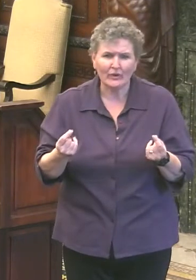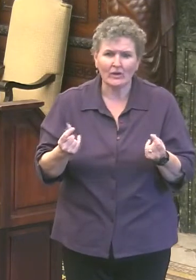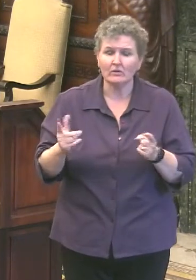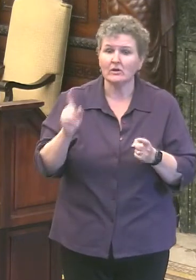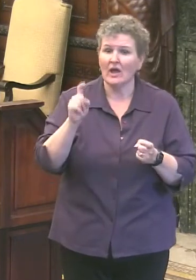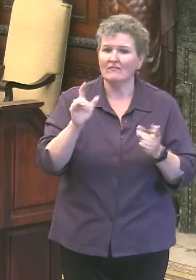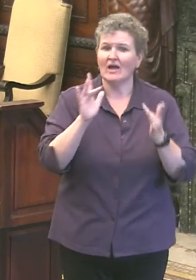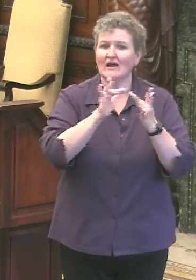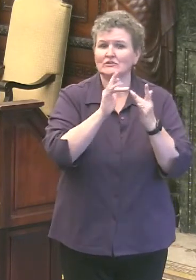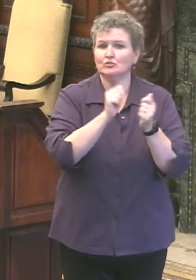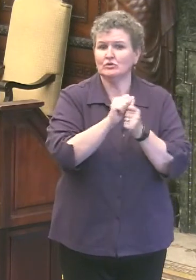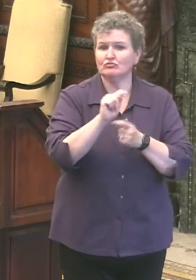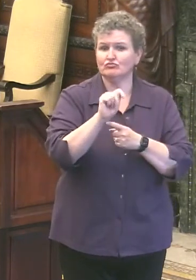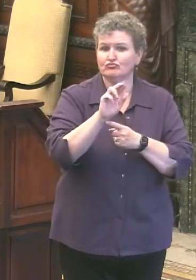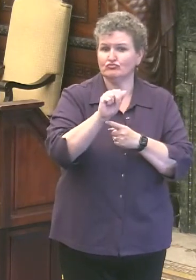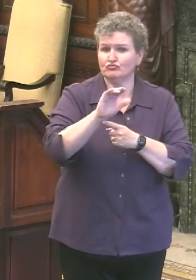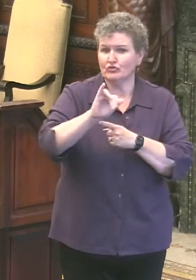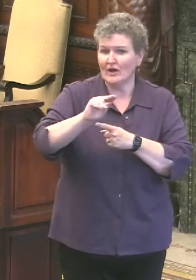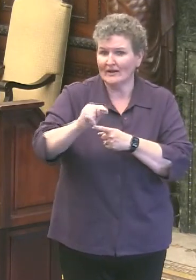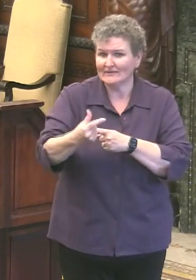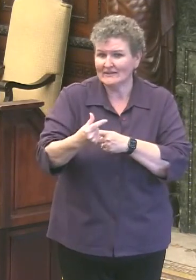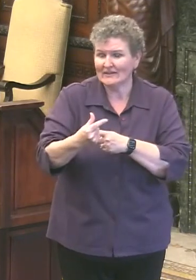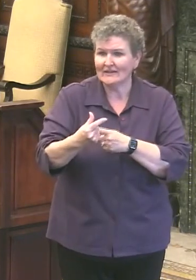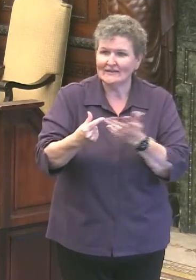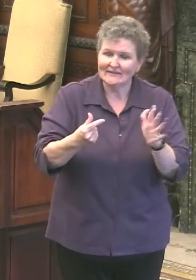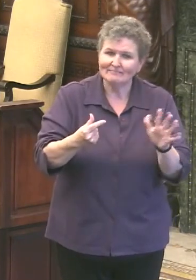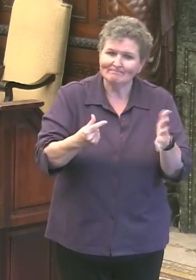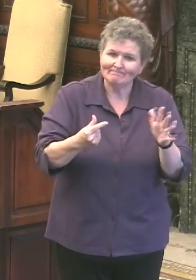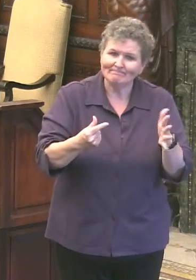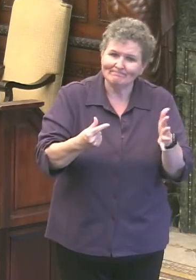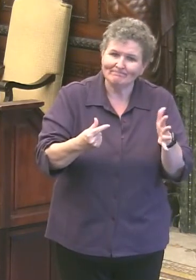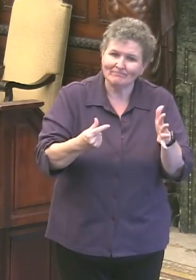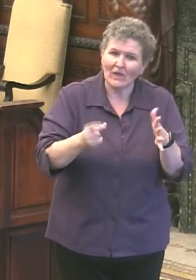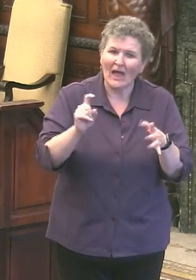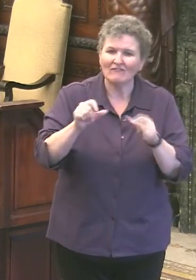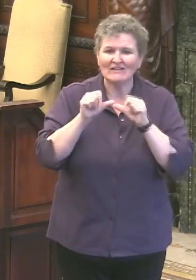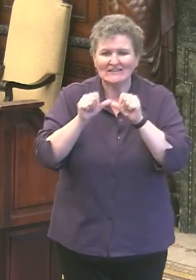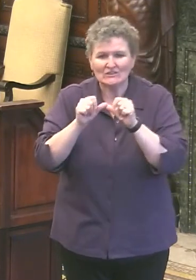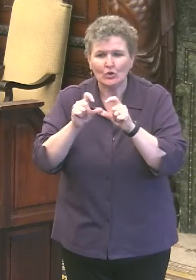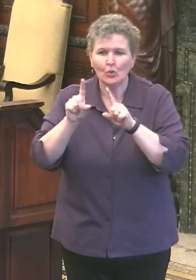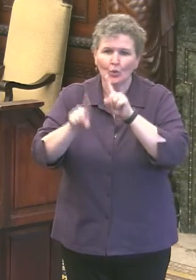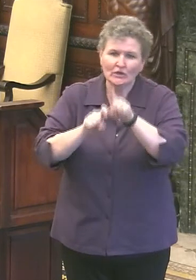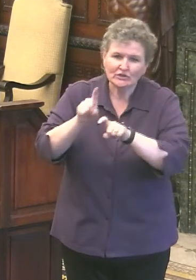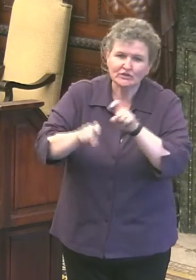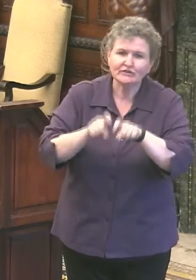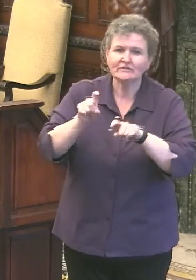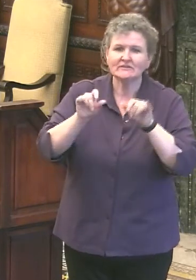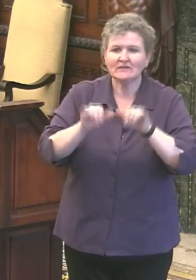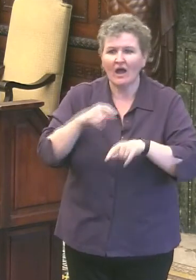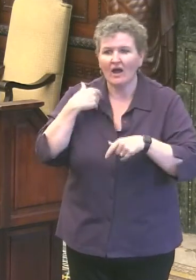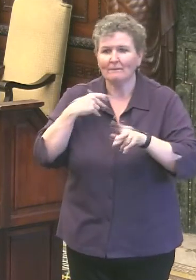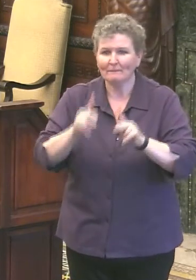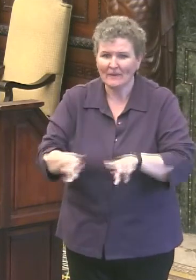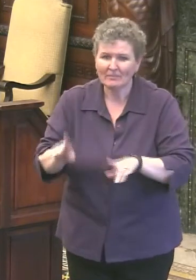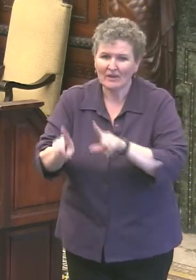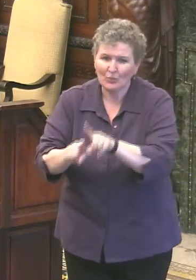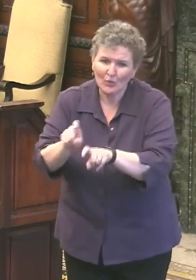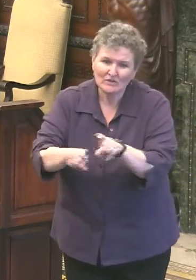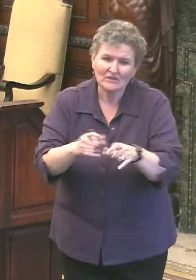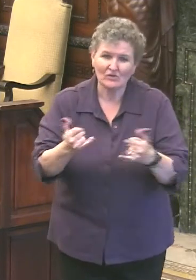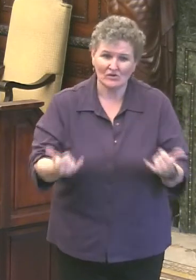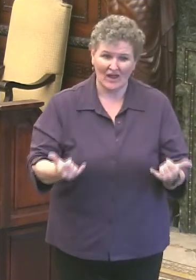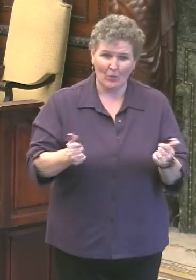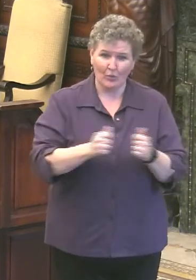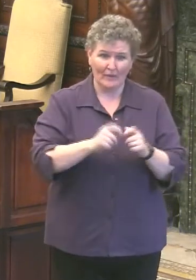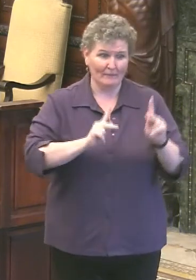not necessarily contact tracing, but understanding and continuously questioning young people. We're doing that right now with individuals who